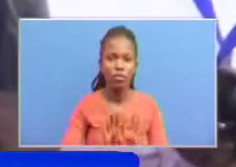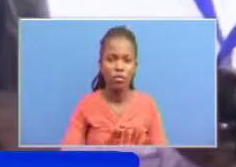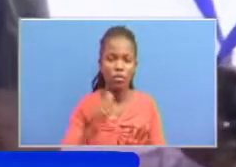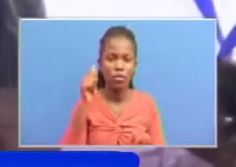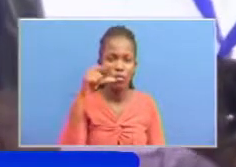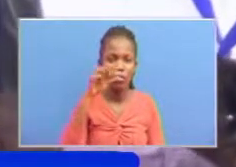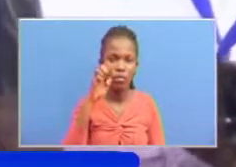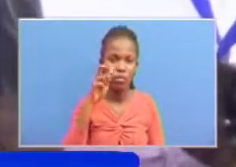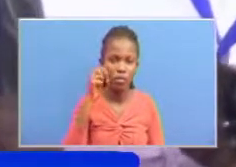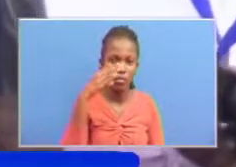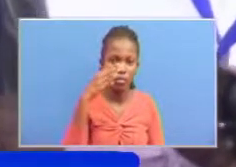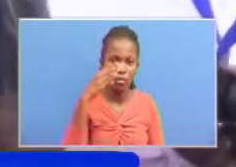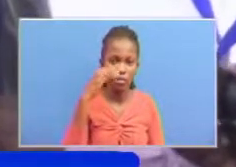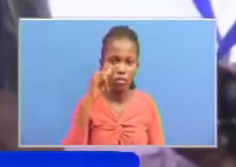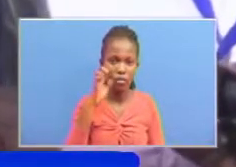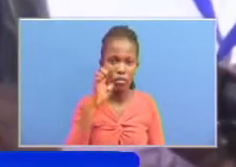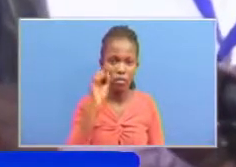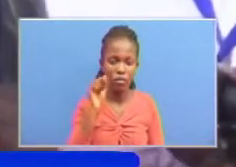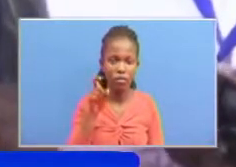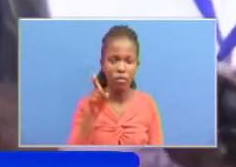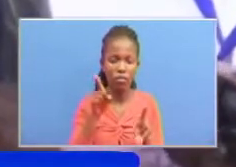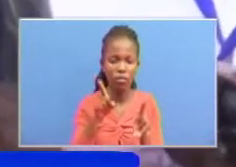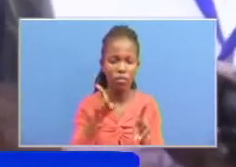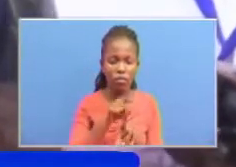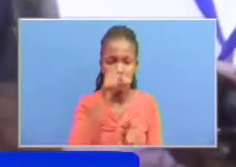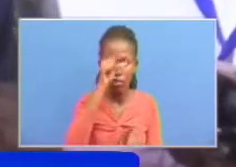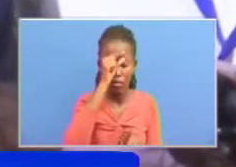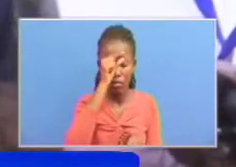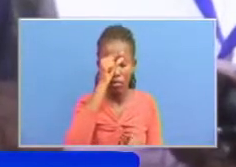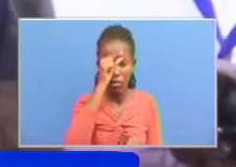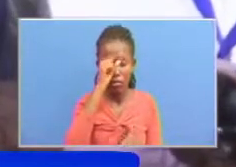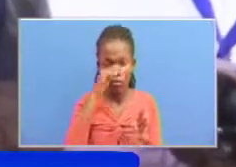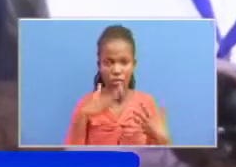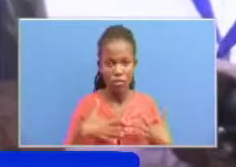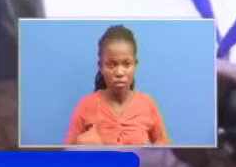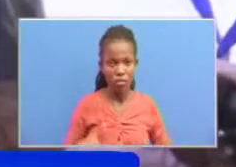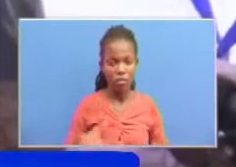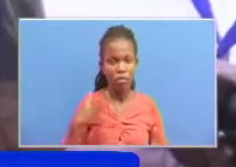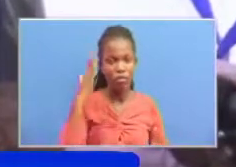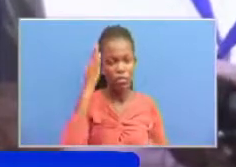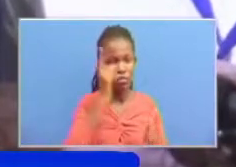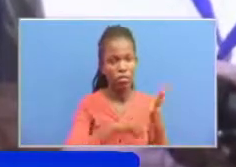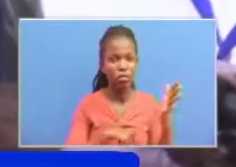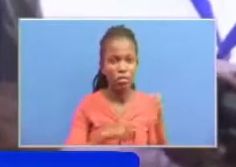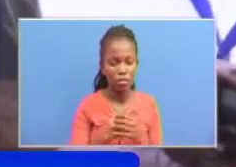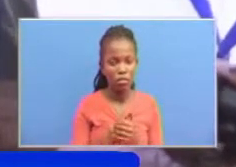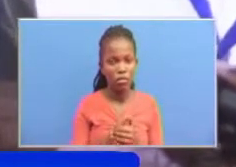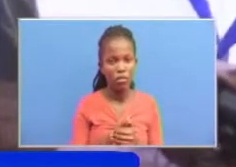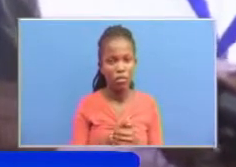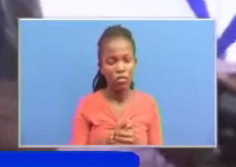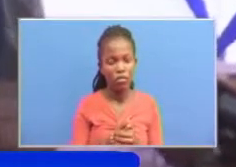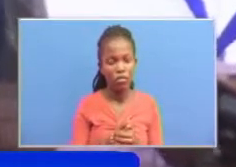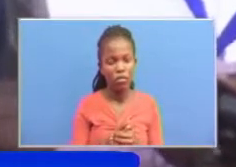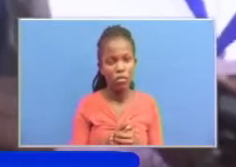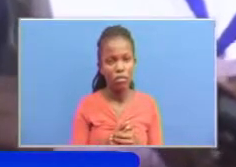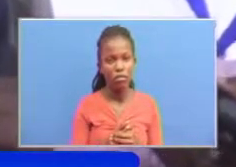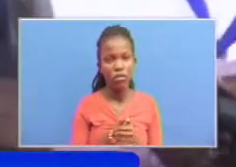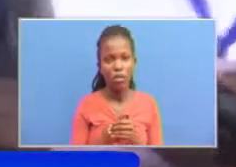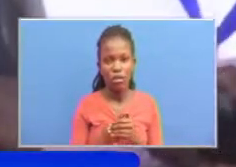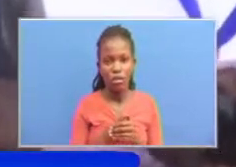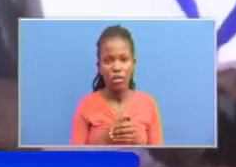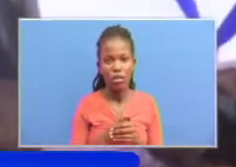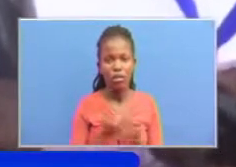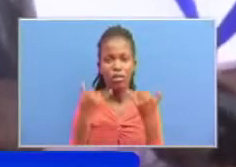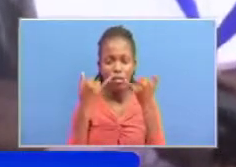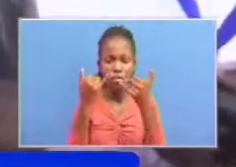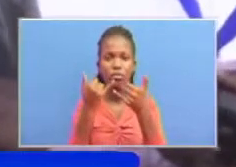agencies, government bodies, and also the private sector to be aware that it is important to secure the information that